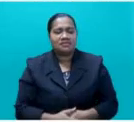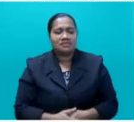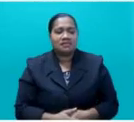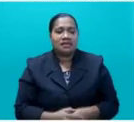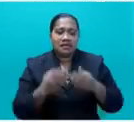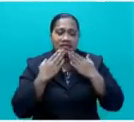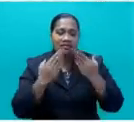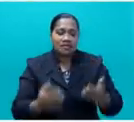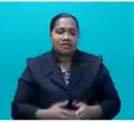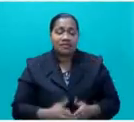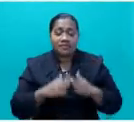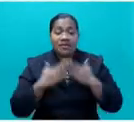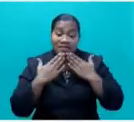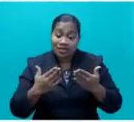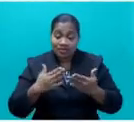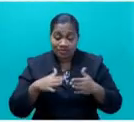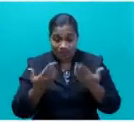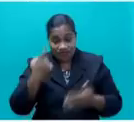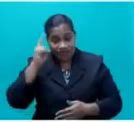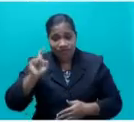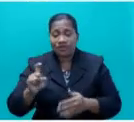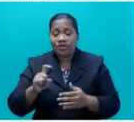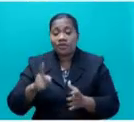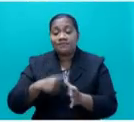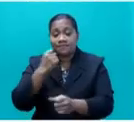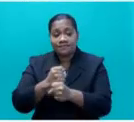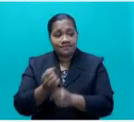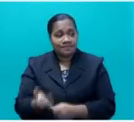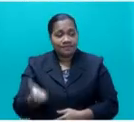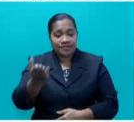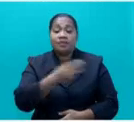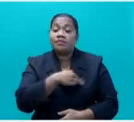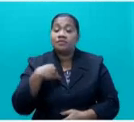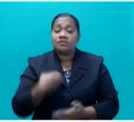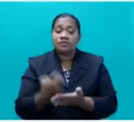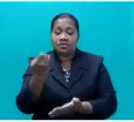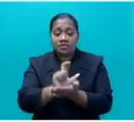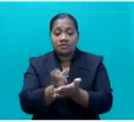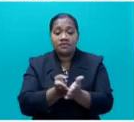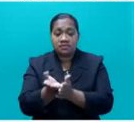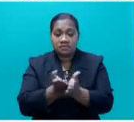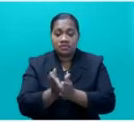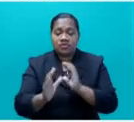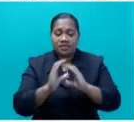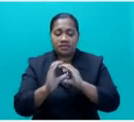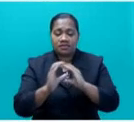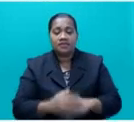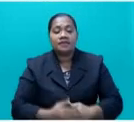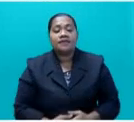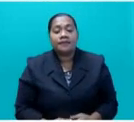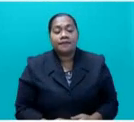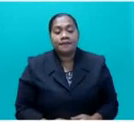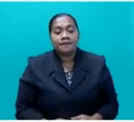Thank you. I call on the Attorney General and Minister for Economy, Civil Service and Communications, the Honourable